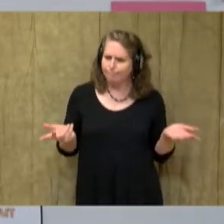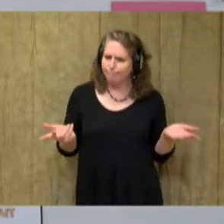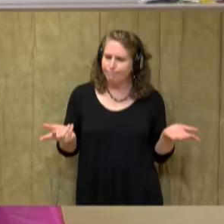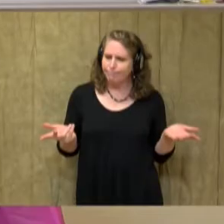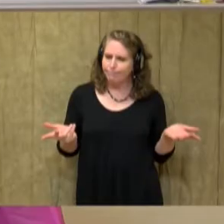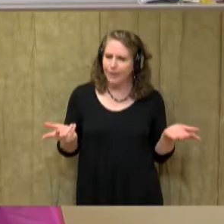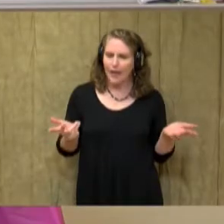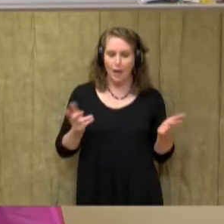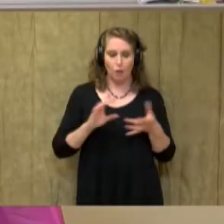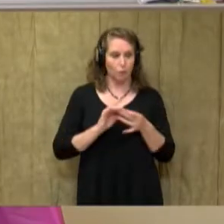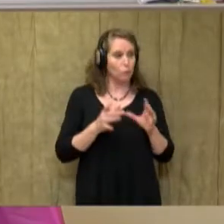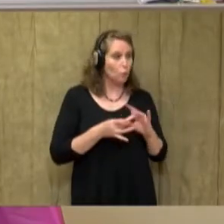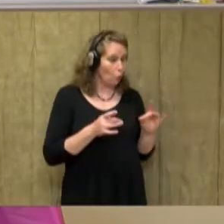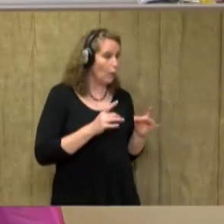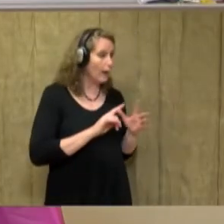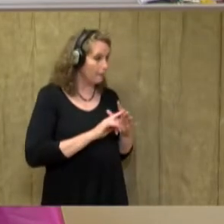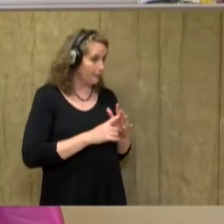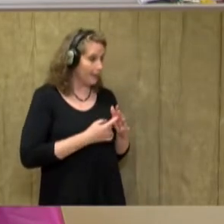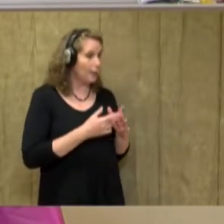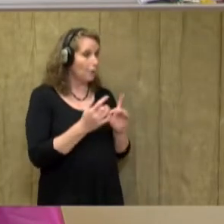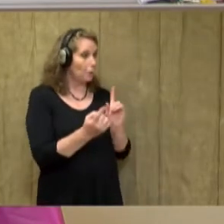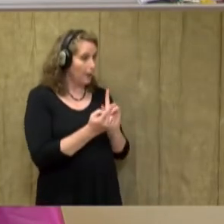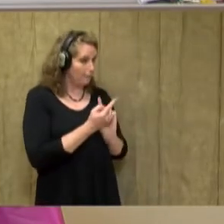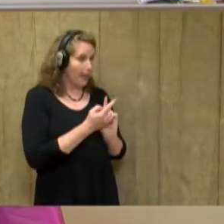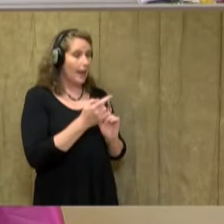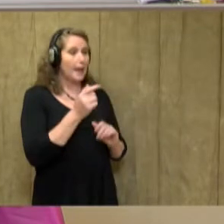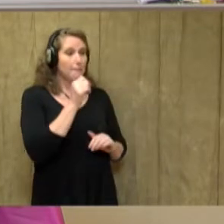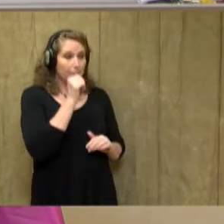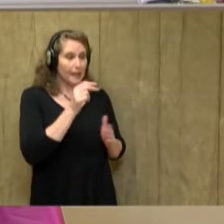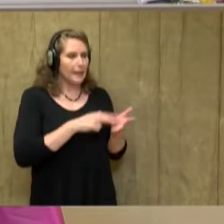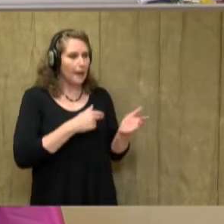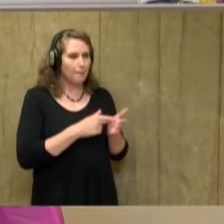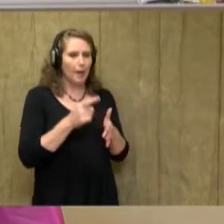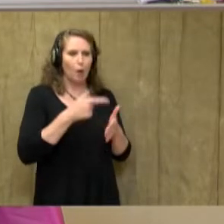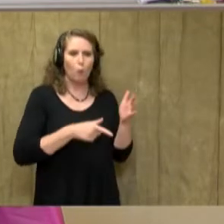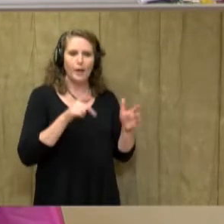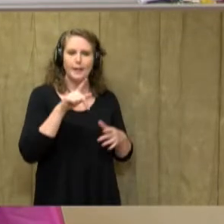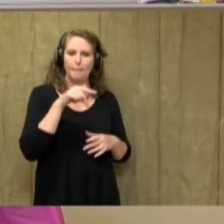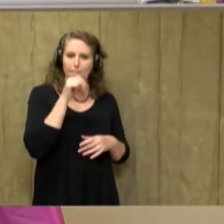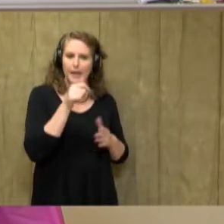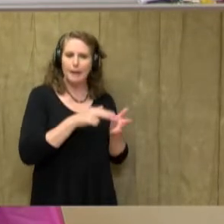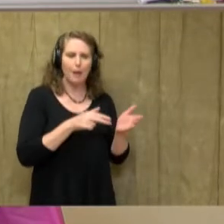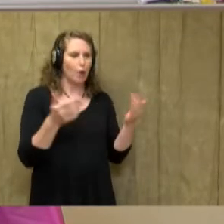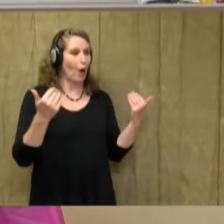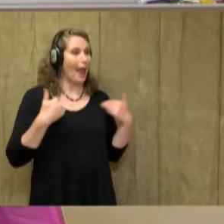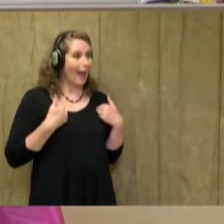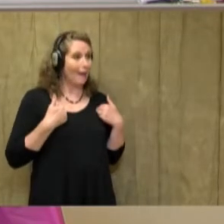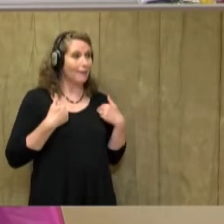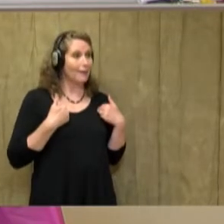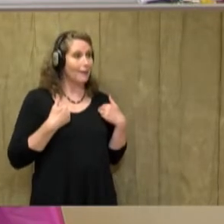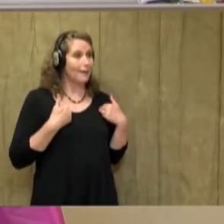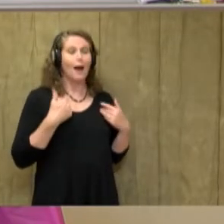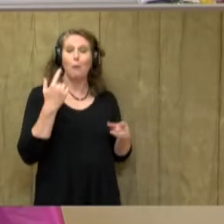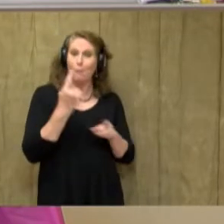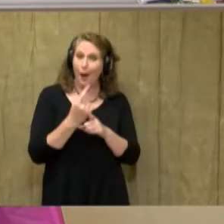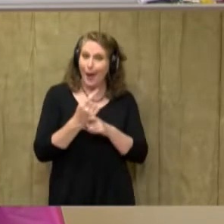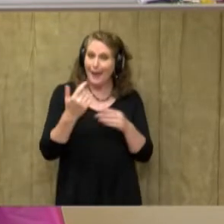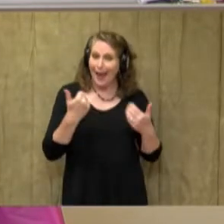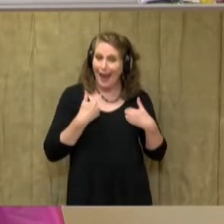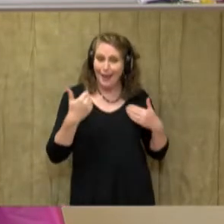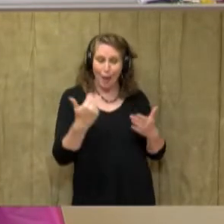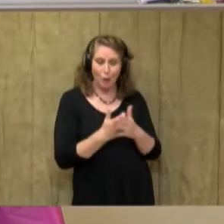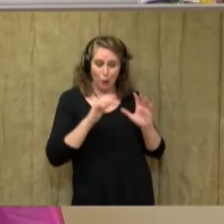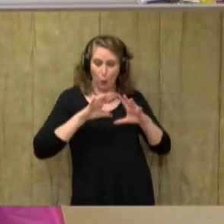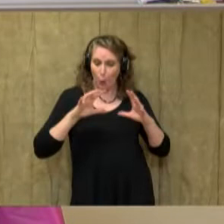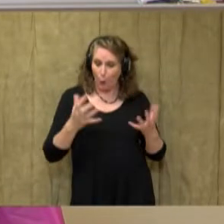Well, at the beginning of the story, we met our character, Peanut Butter, and what did he have? That's right, he had a new